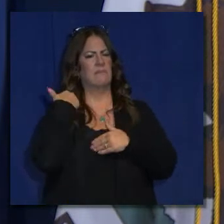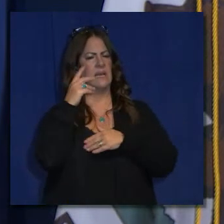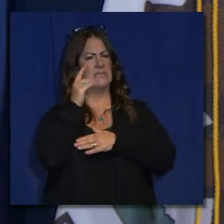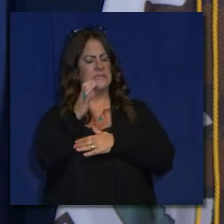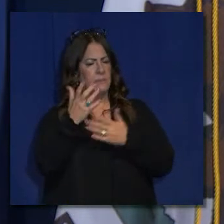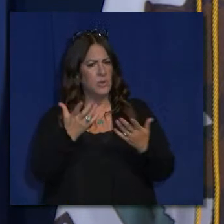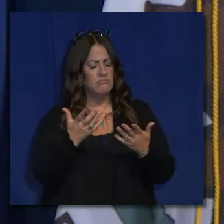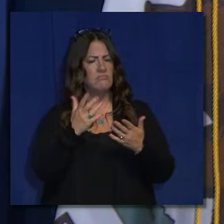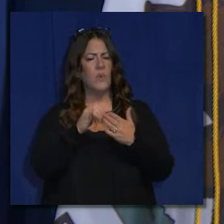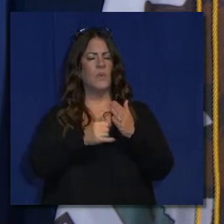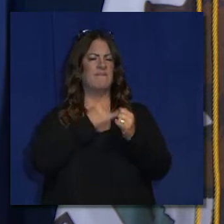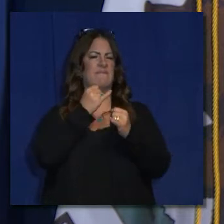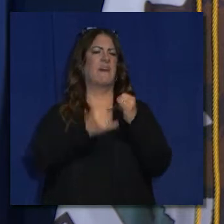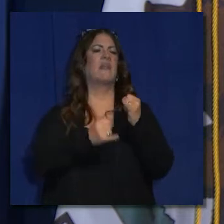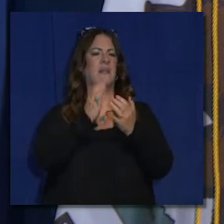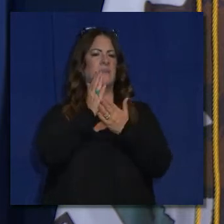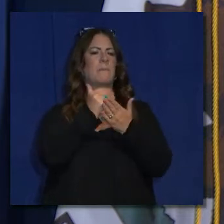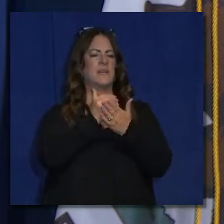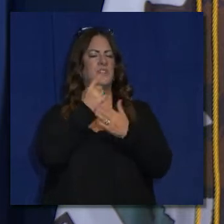when we finalized the